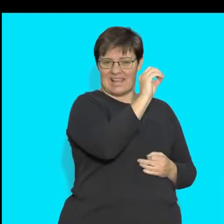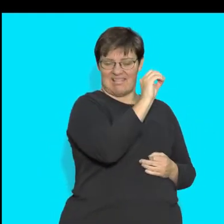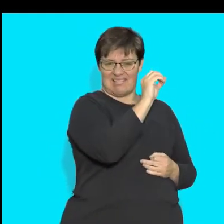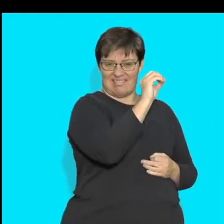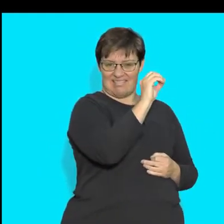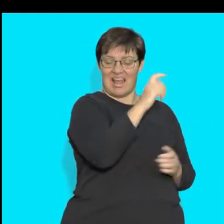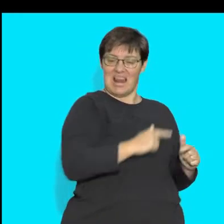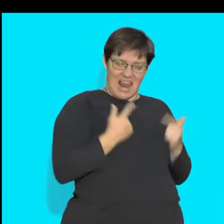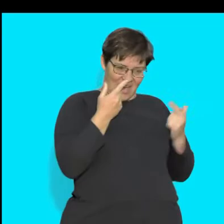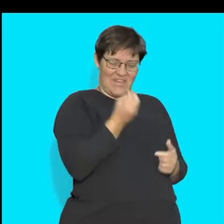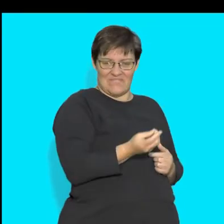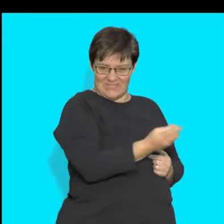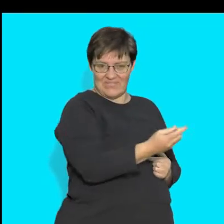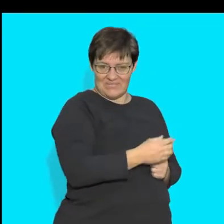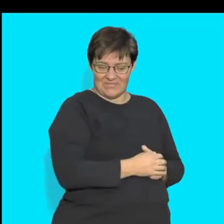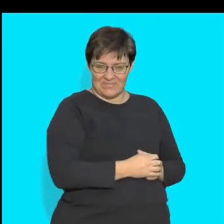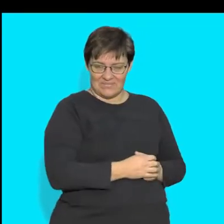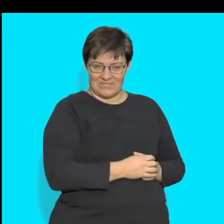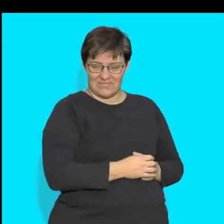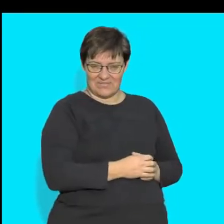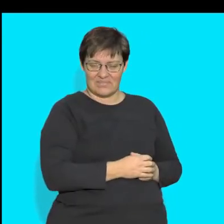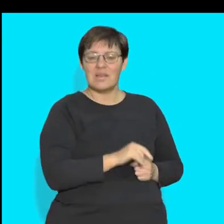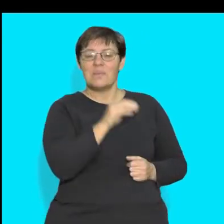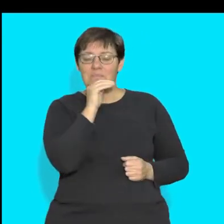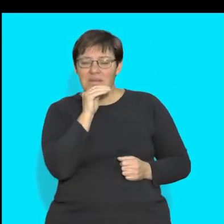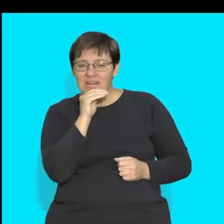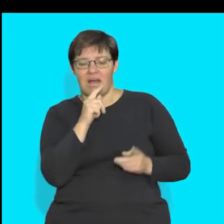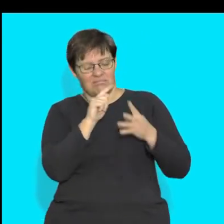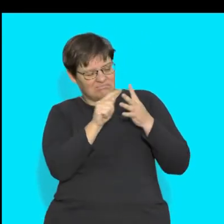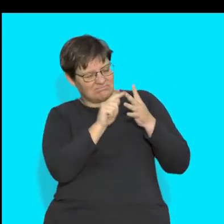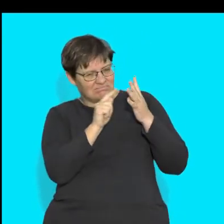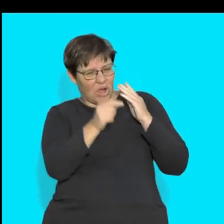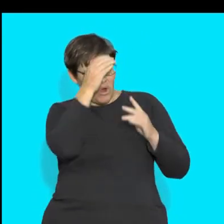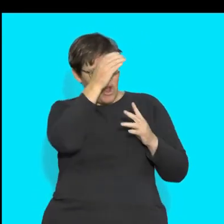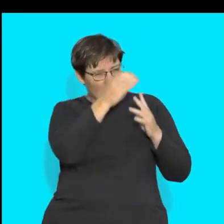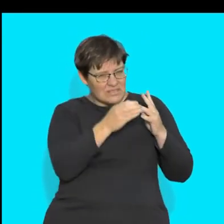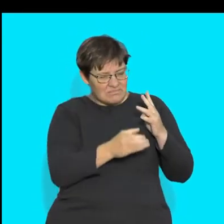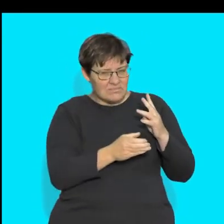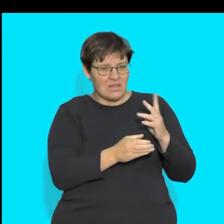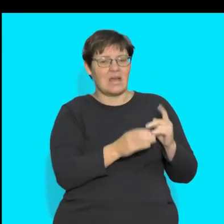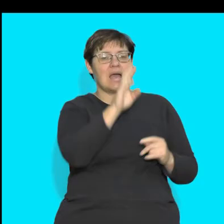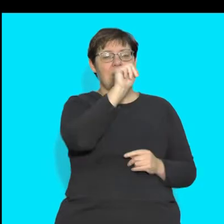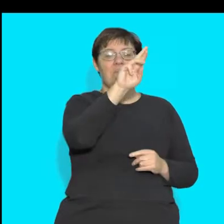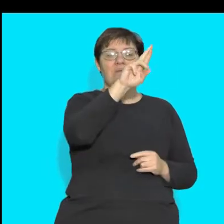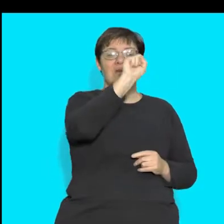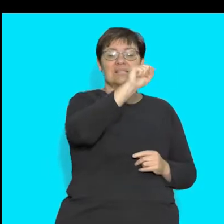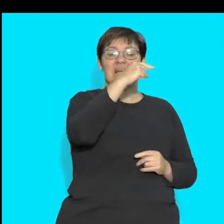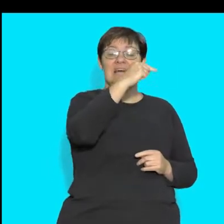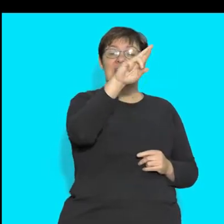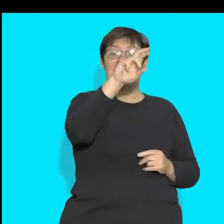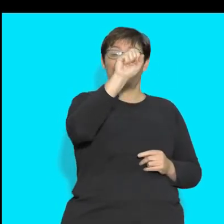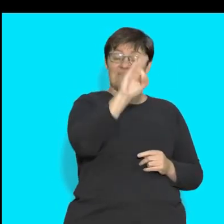is enough for it to be a living organism. It undergoes all those concepts of Mrs. Wren.